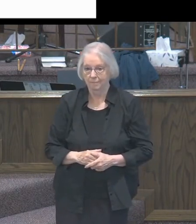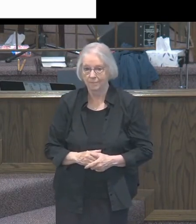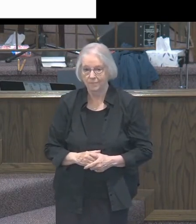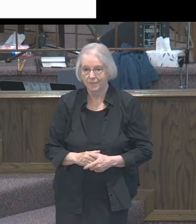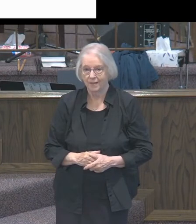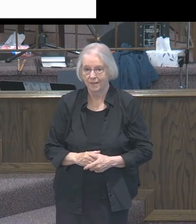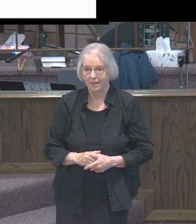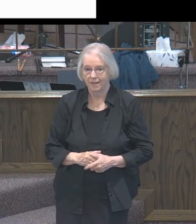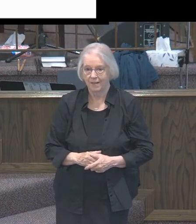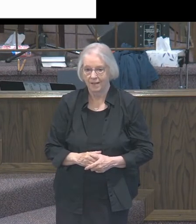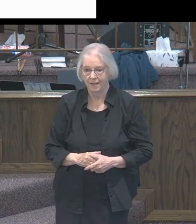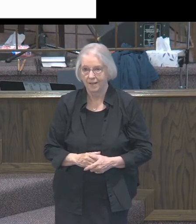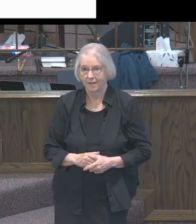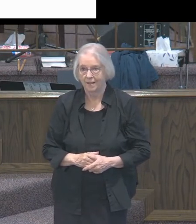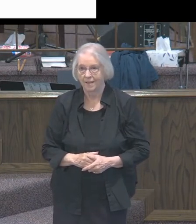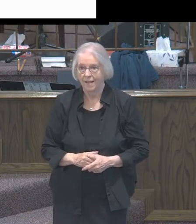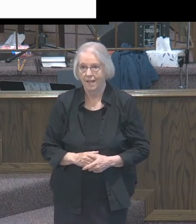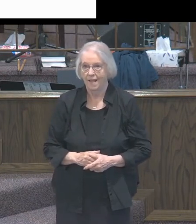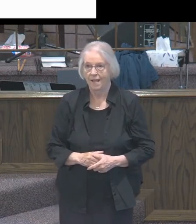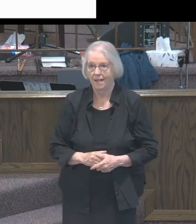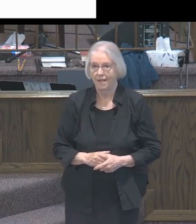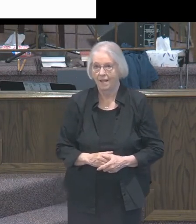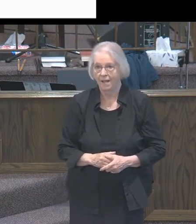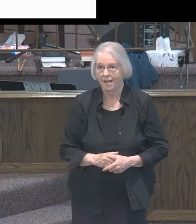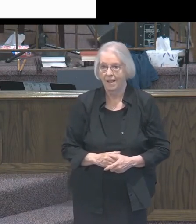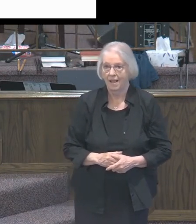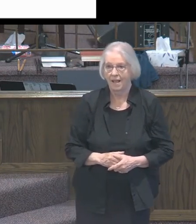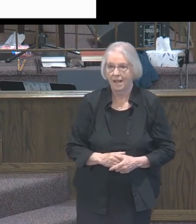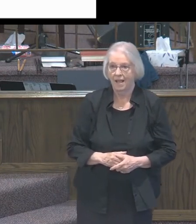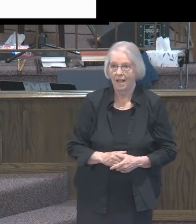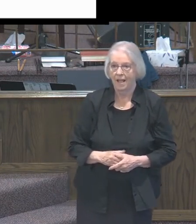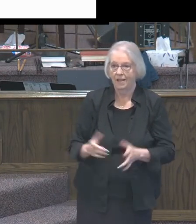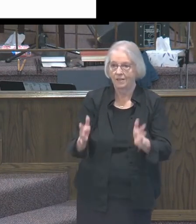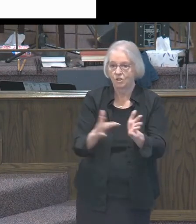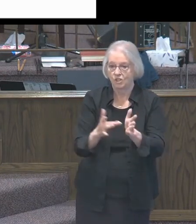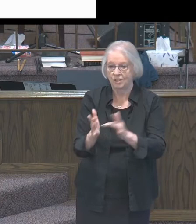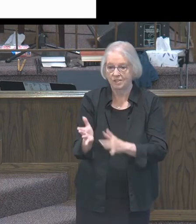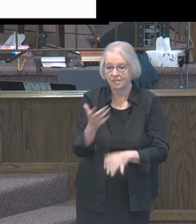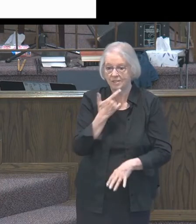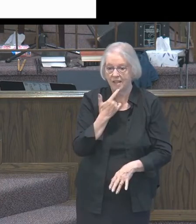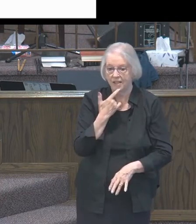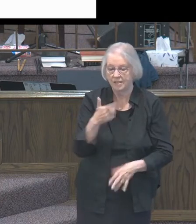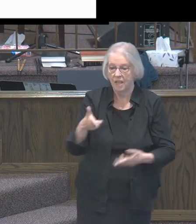Let these words never come out of your mouth.